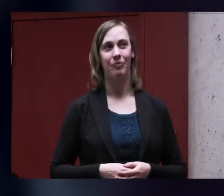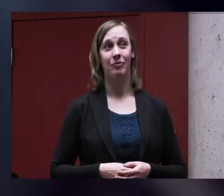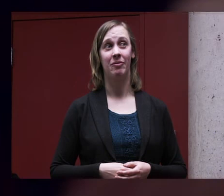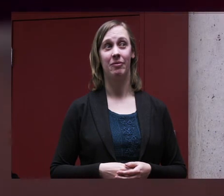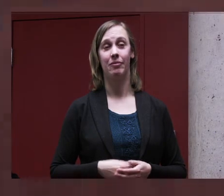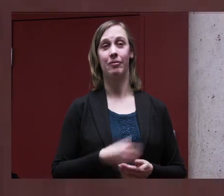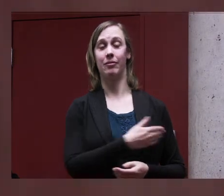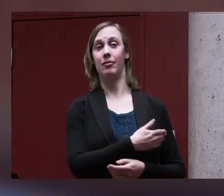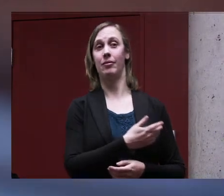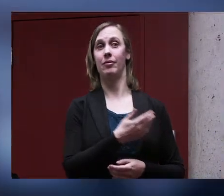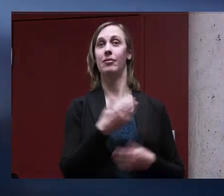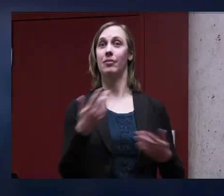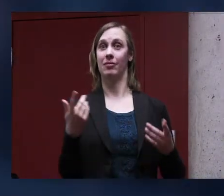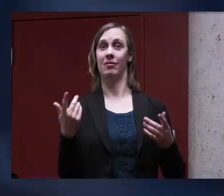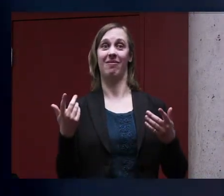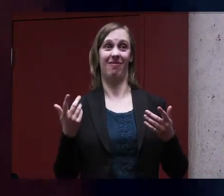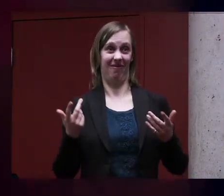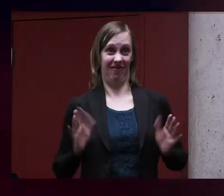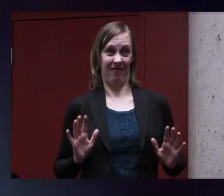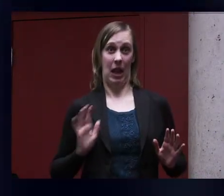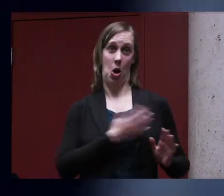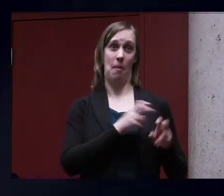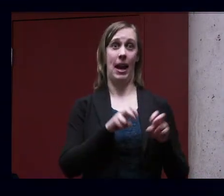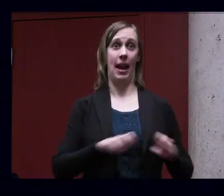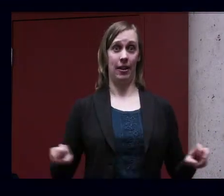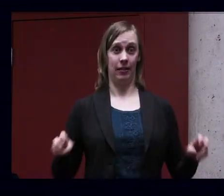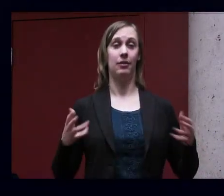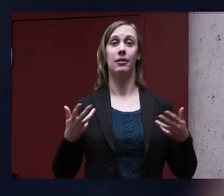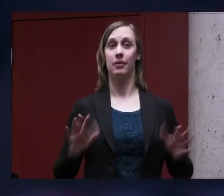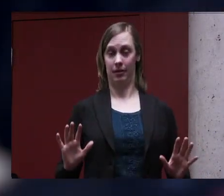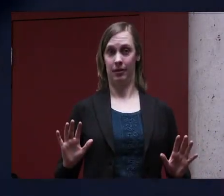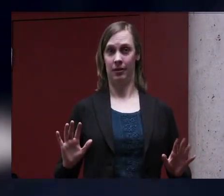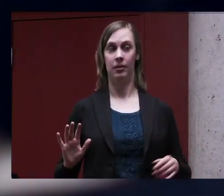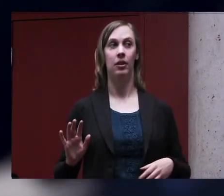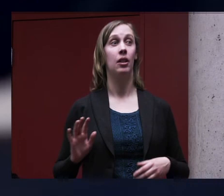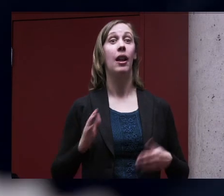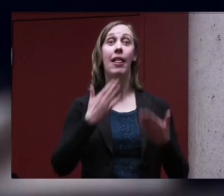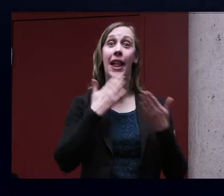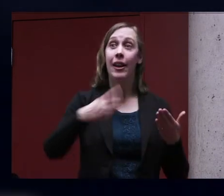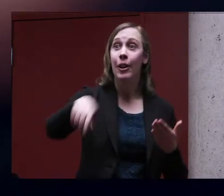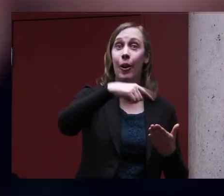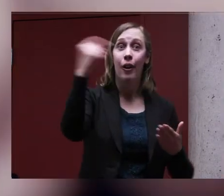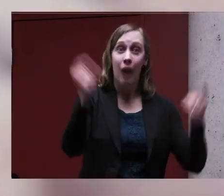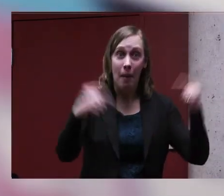All right, folks. So that brings us to the end of our panel tonight. First of all, we want to thank all of you guys for